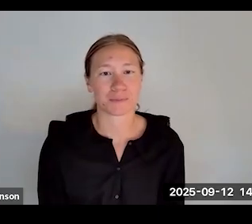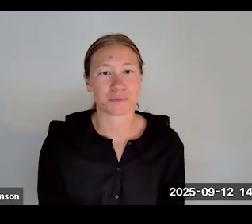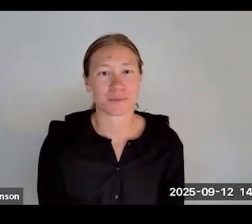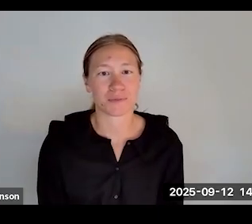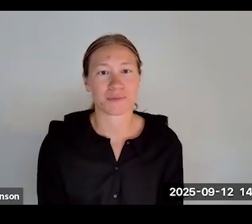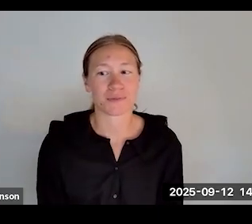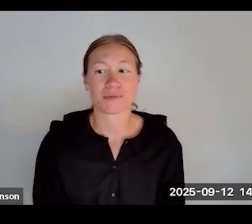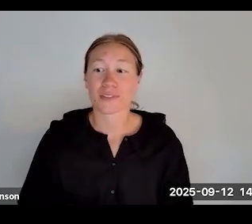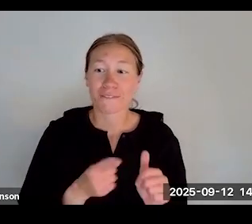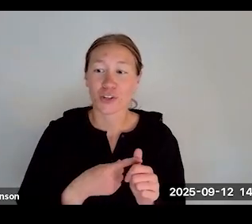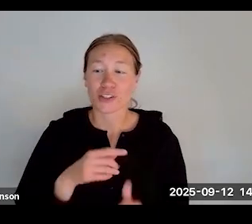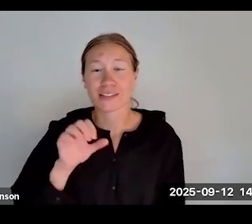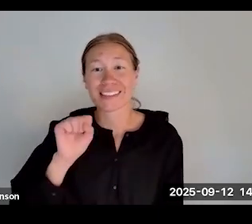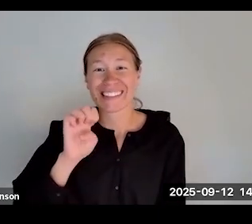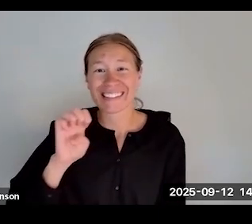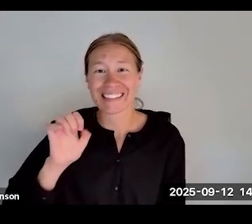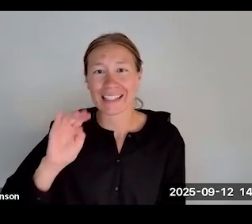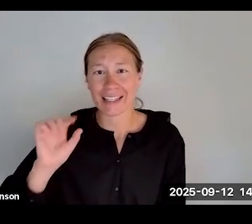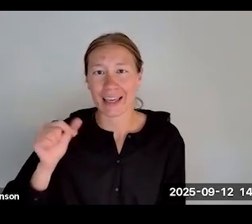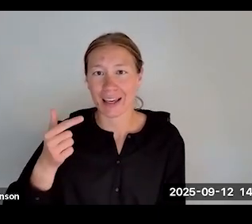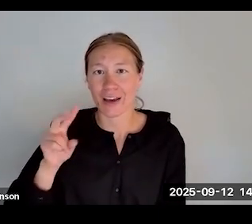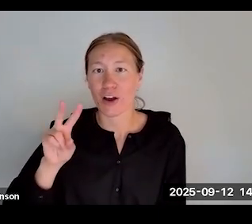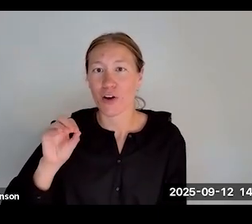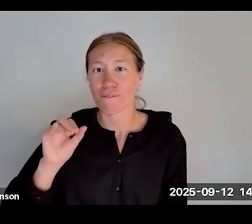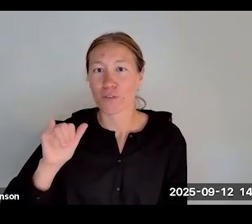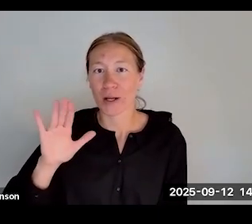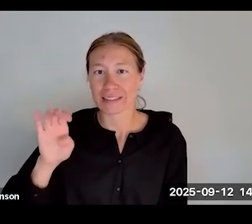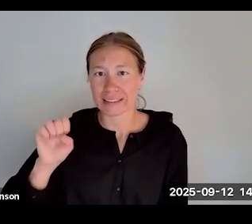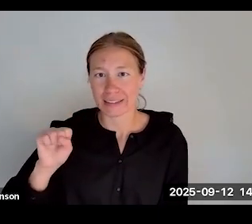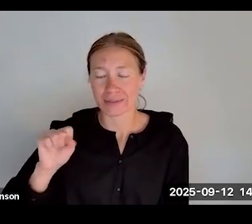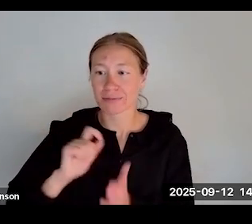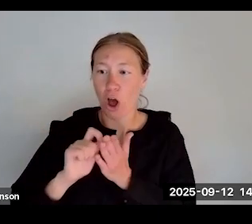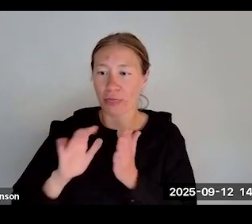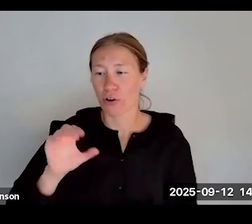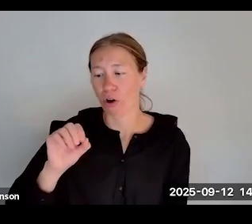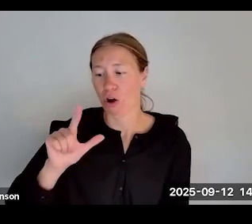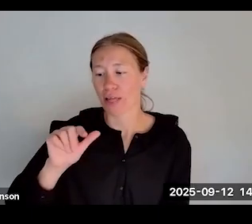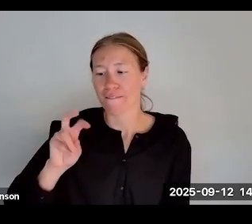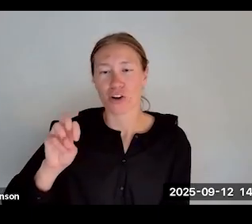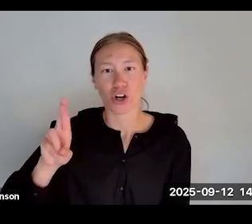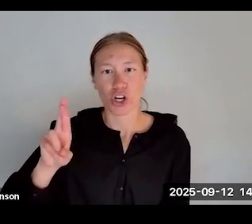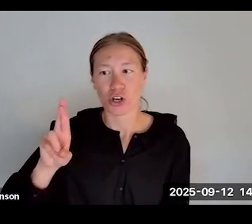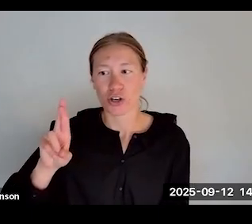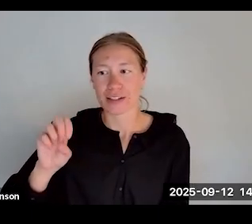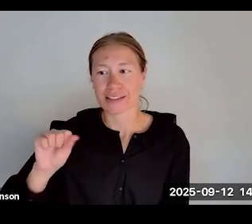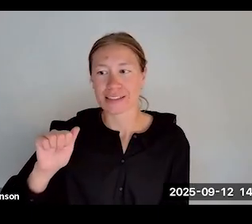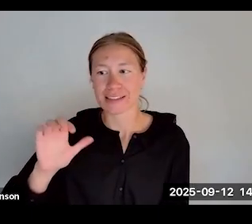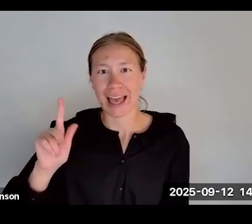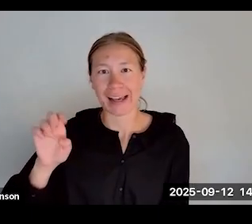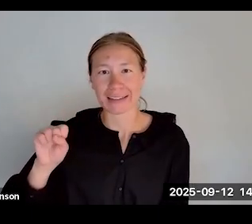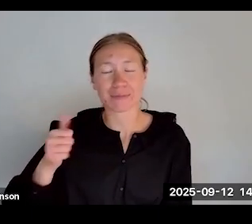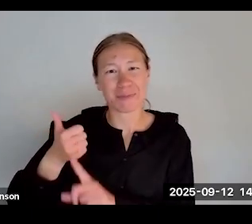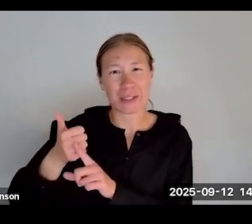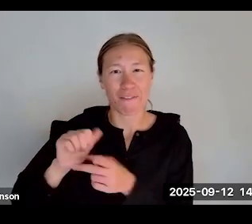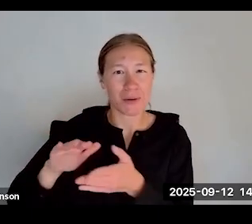The first book is Seeing Voices by Oliver Sacks. Oliver Sacks he passed away, a